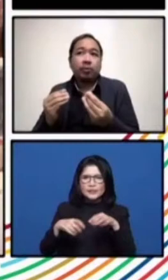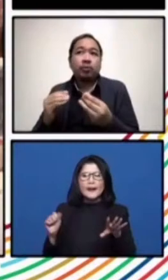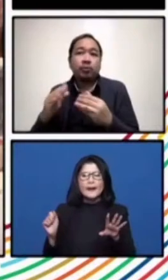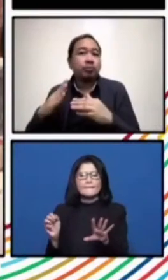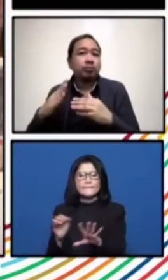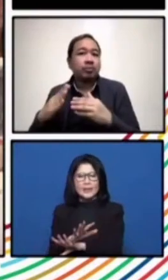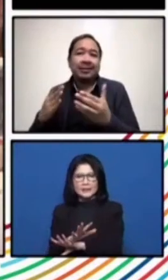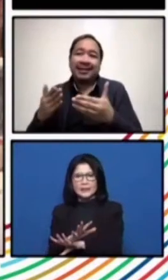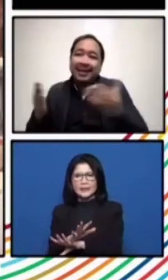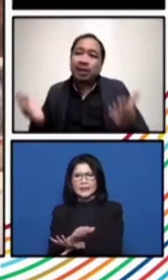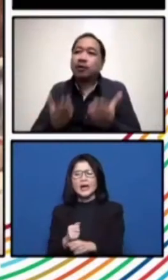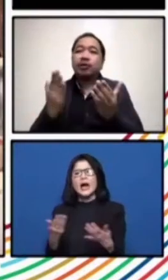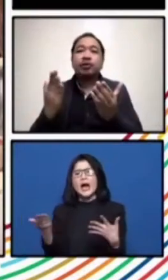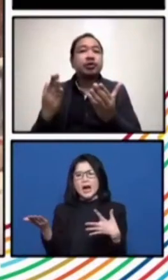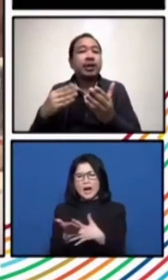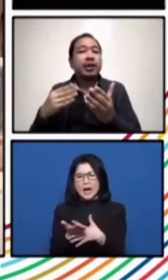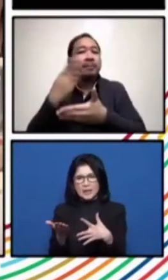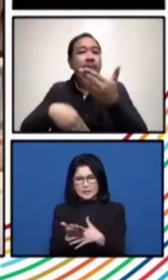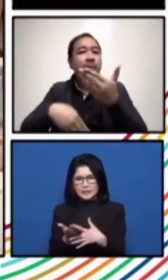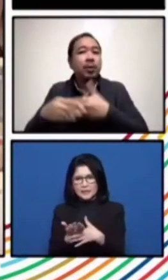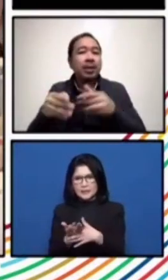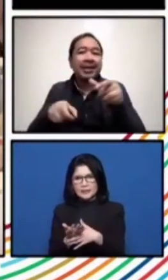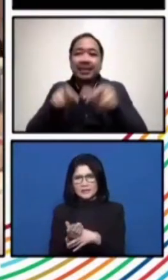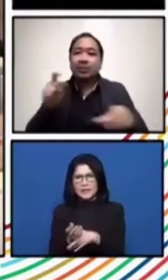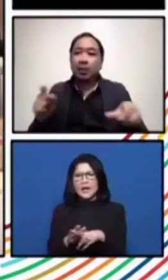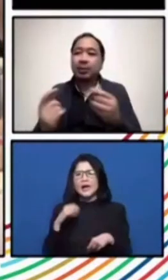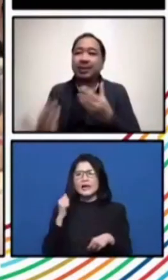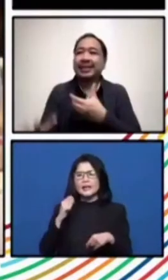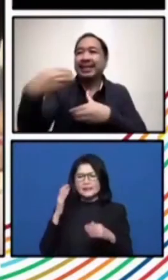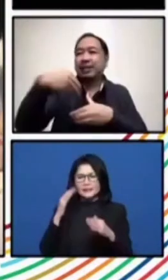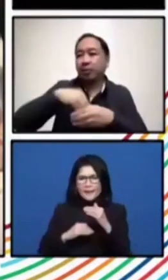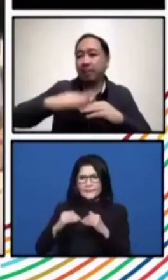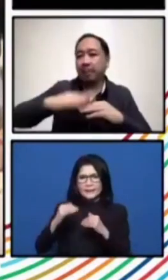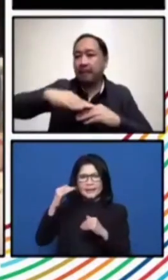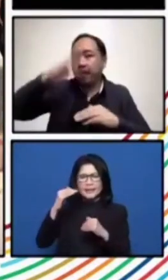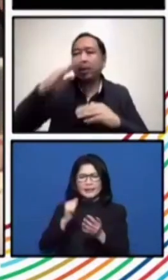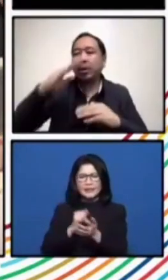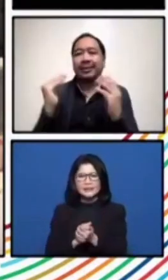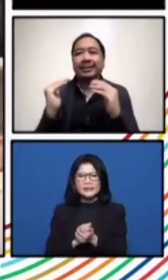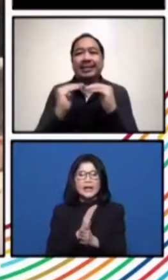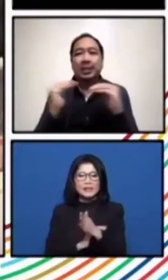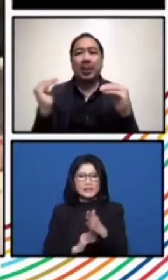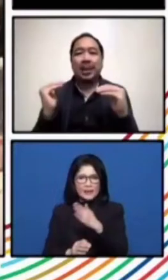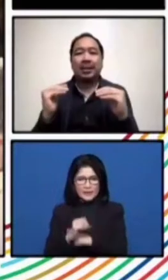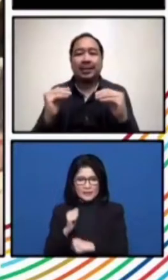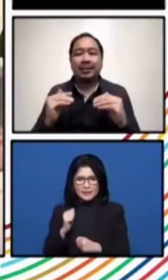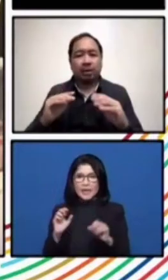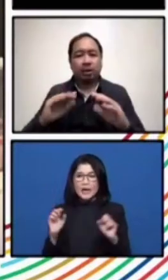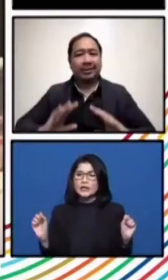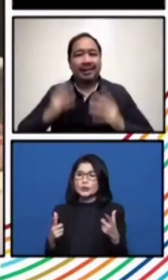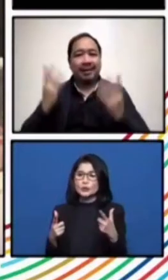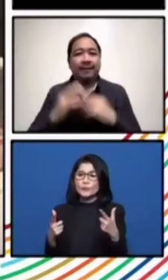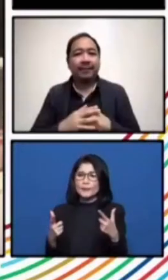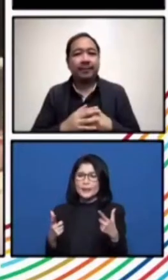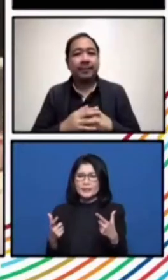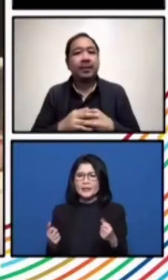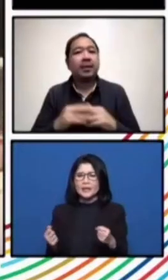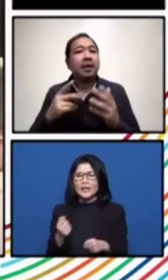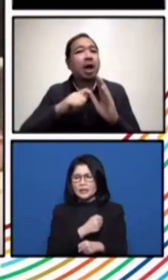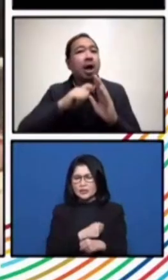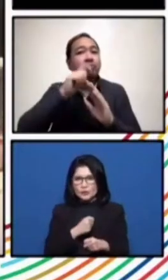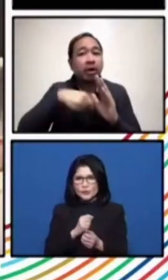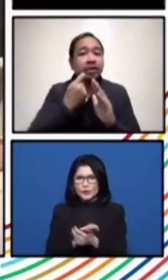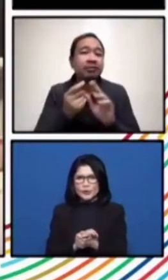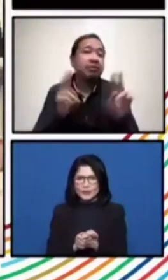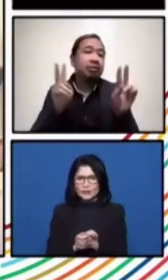equal individuals in social life within the scope of the project called supporting the implementation and monitoring